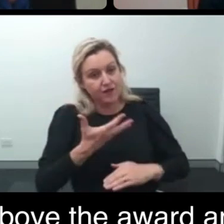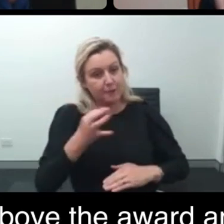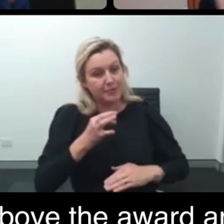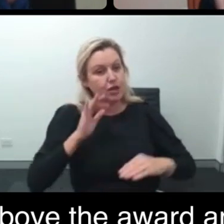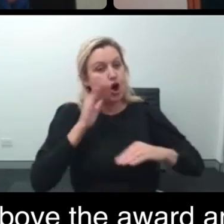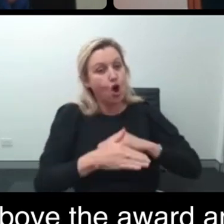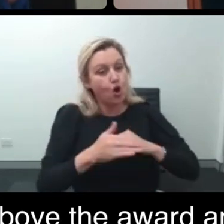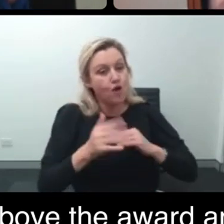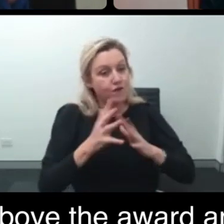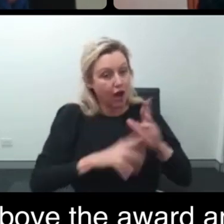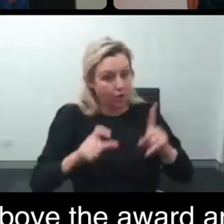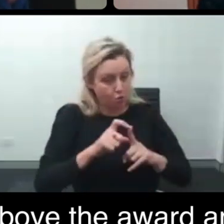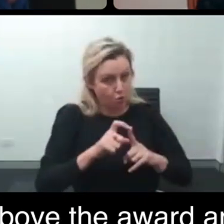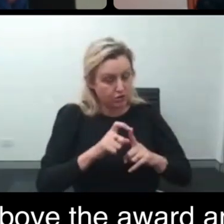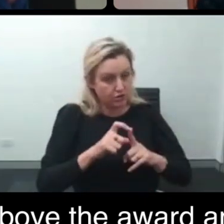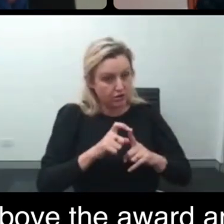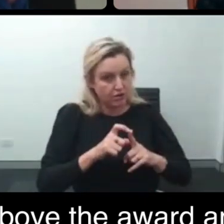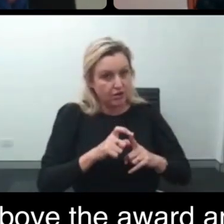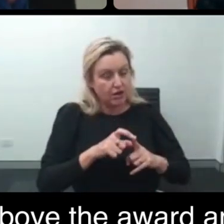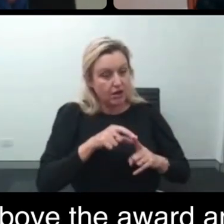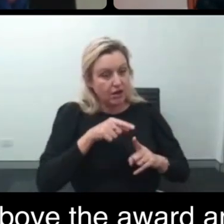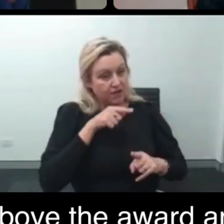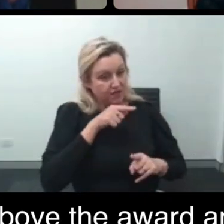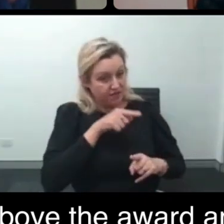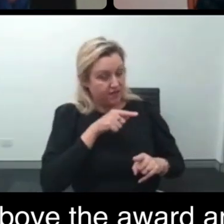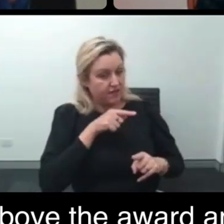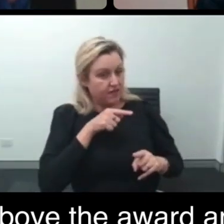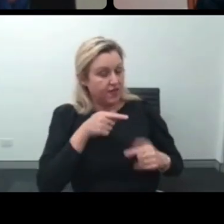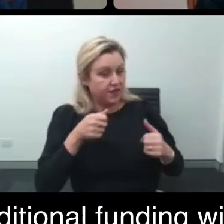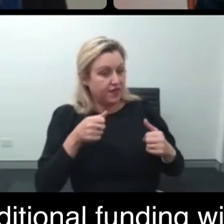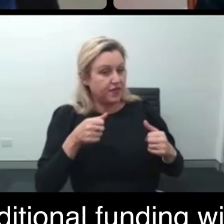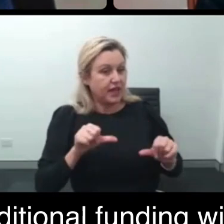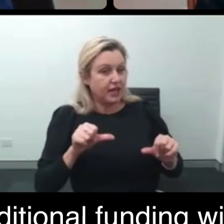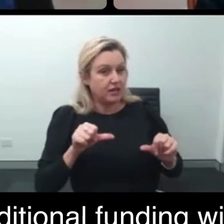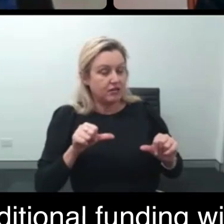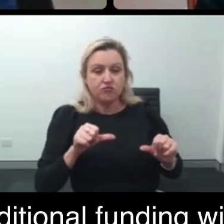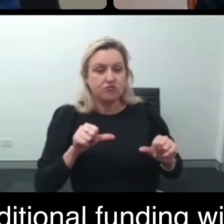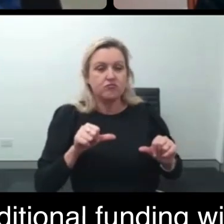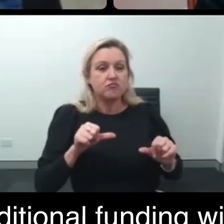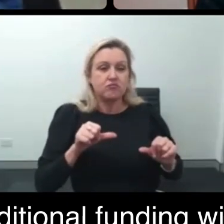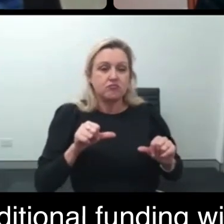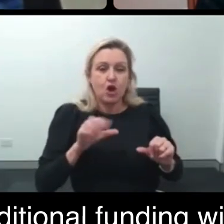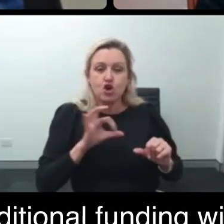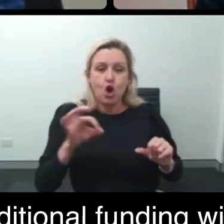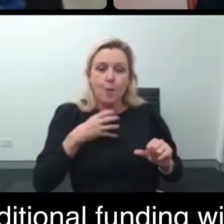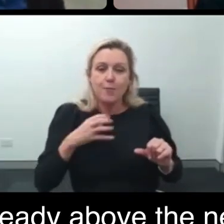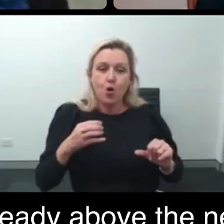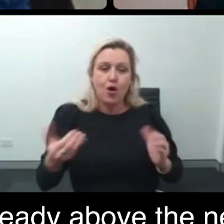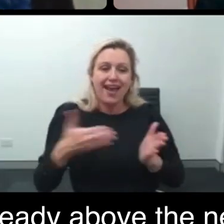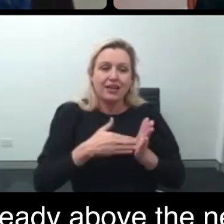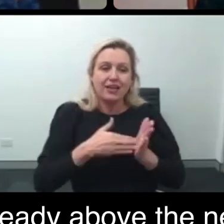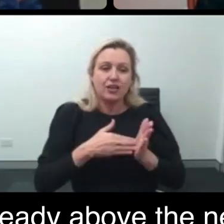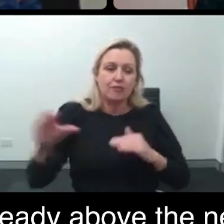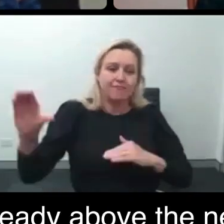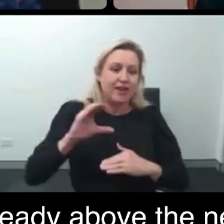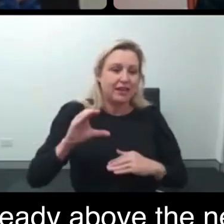award, and they are on that award, then no additional funding would flow because the wages are